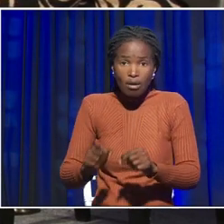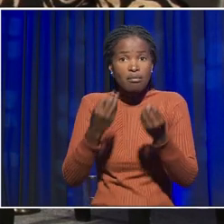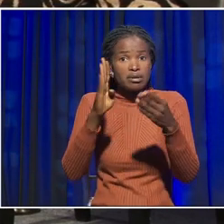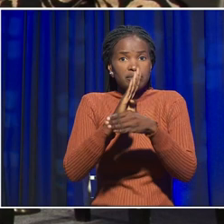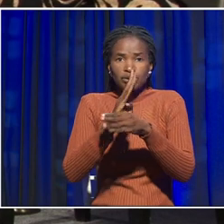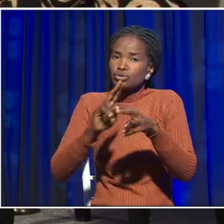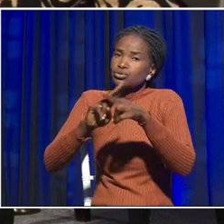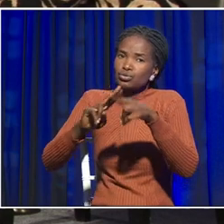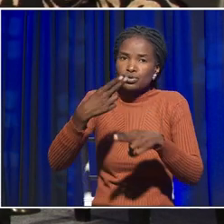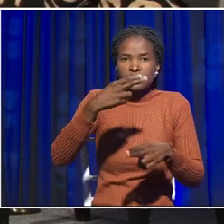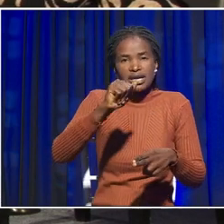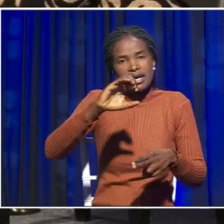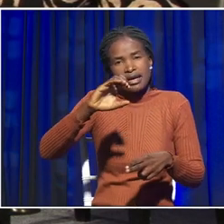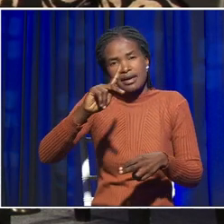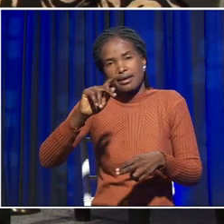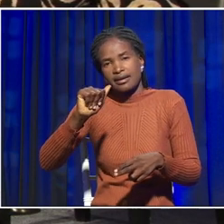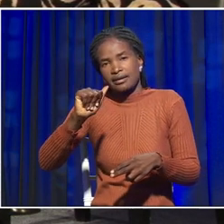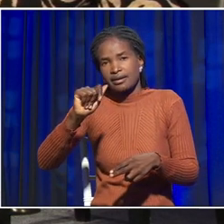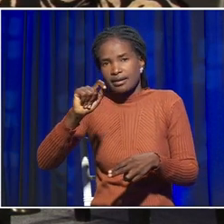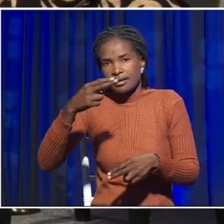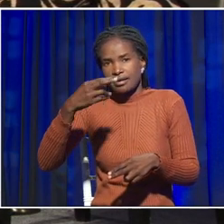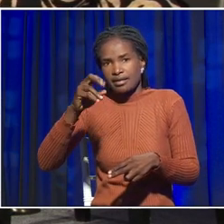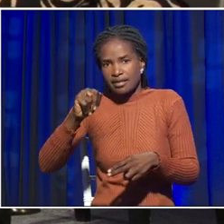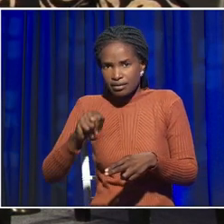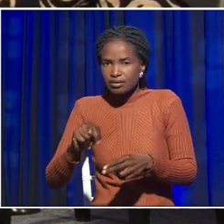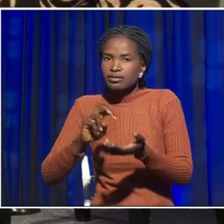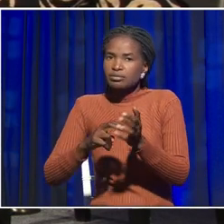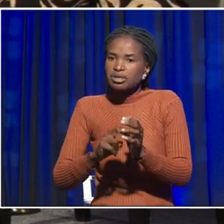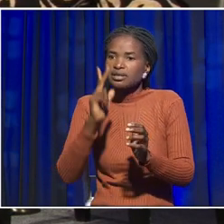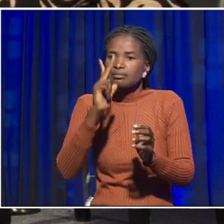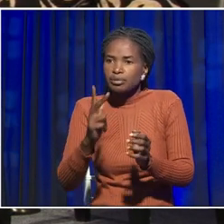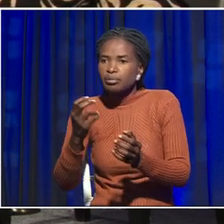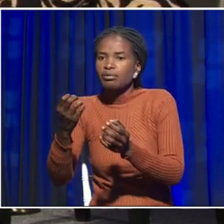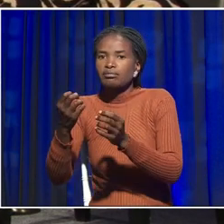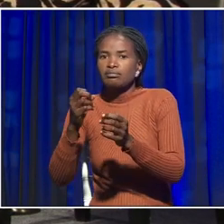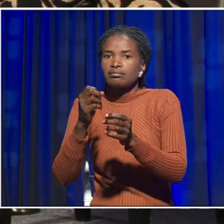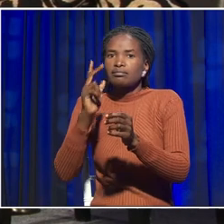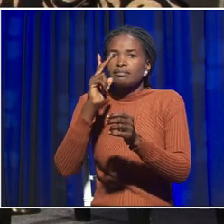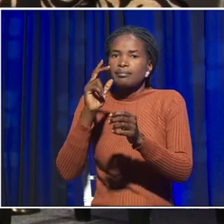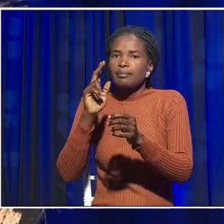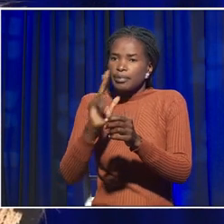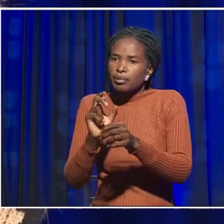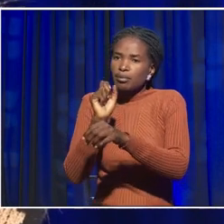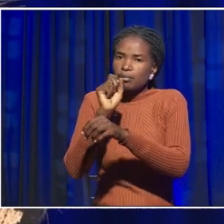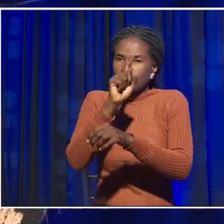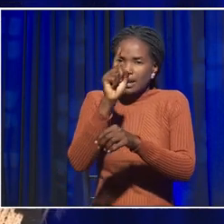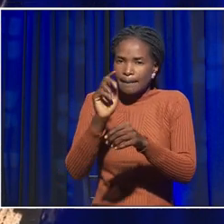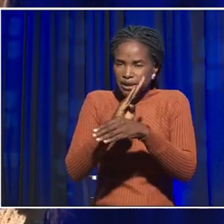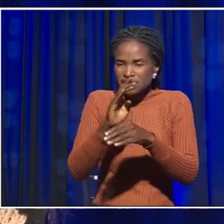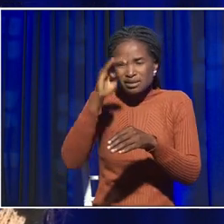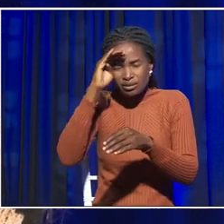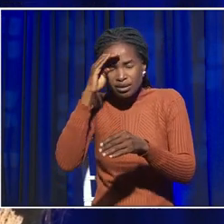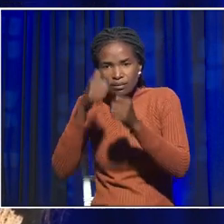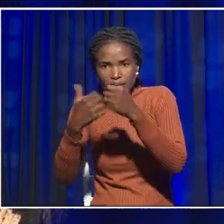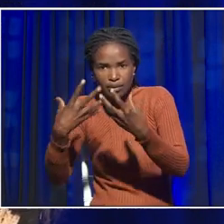there and crowdsource solutions mm-hmm. from actually people. Sure. As opposed to, you know, looking